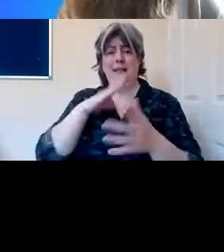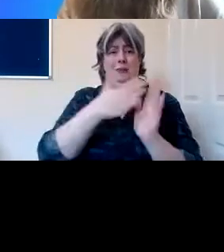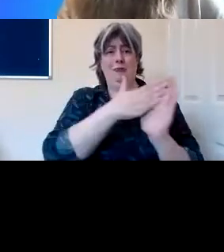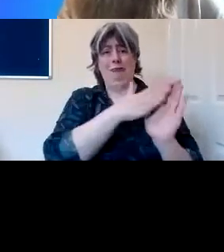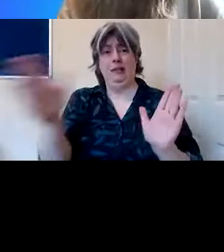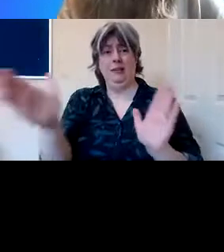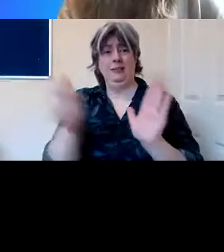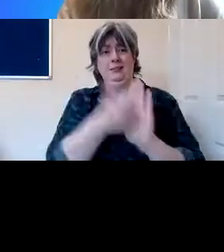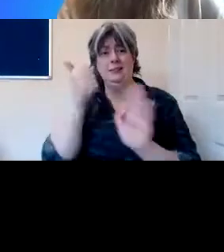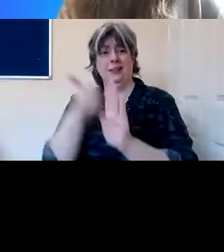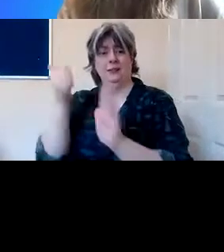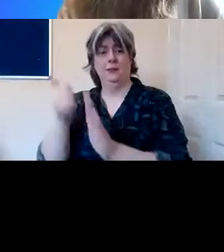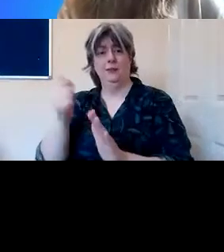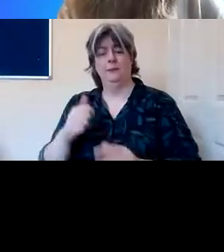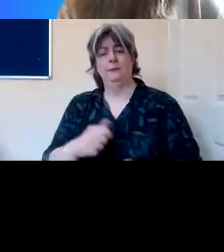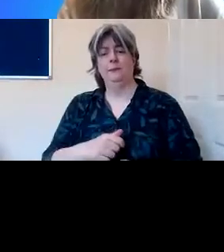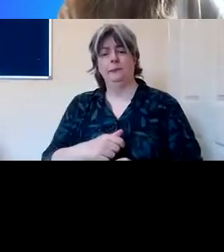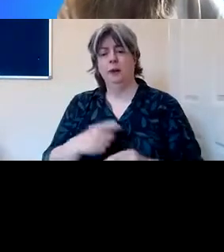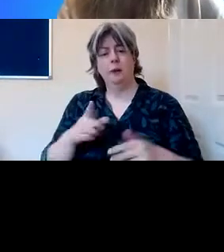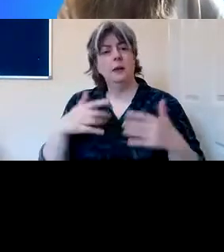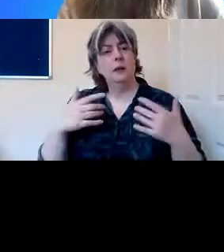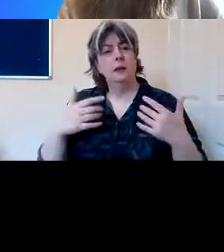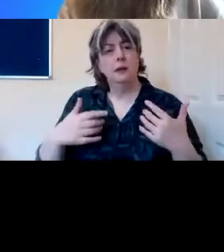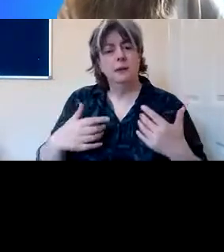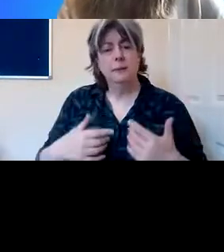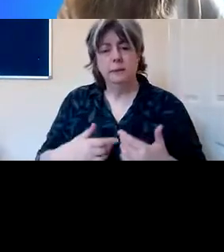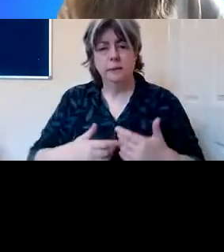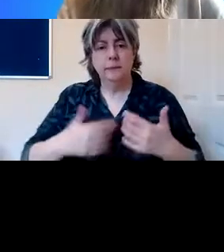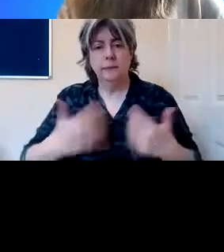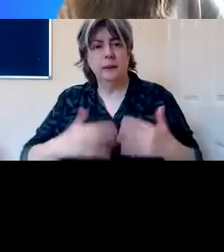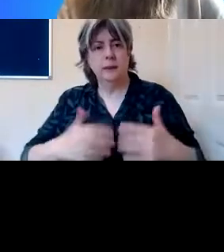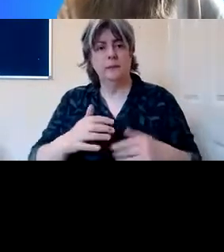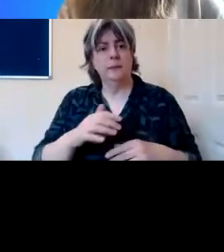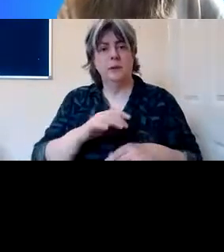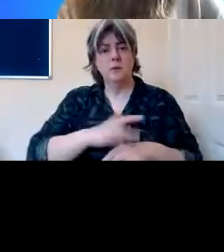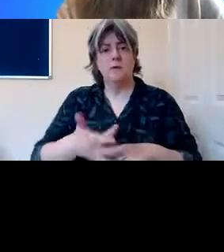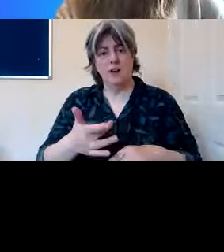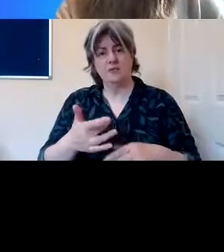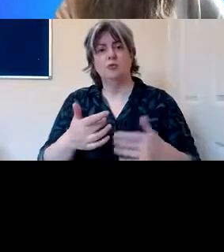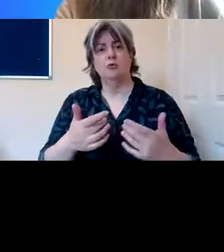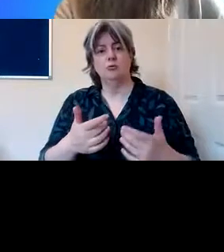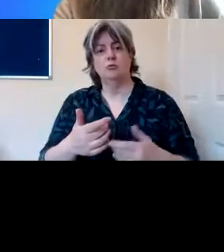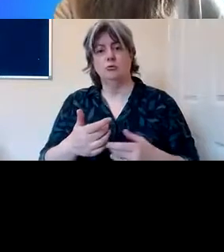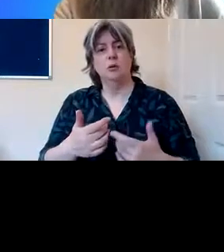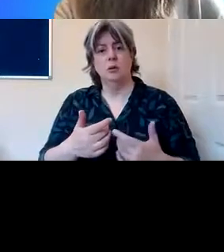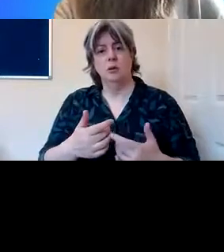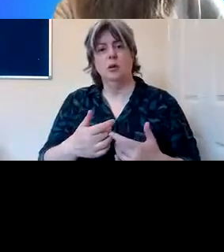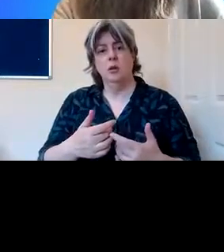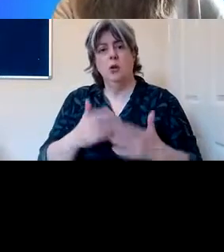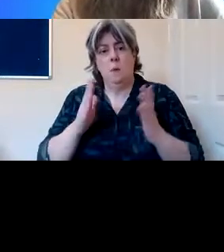are needed and what extraordinary professionals you need to be a successful school leader.